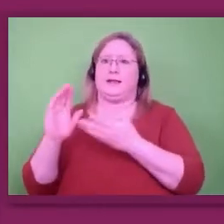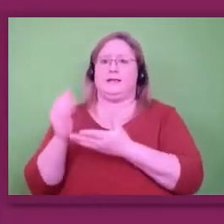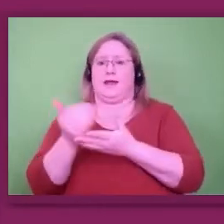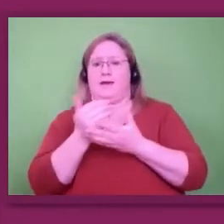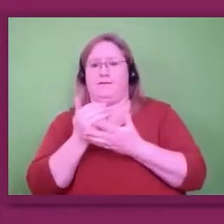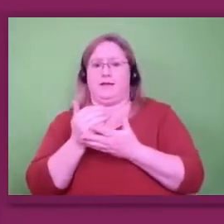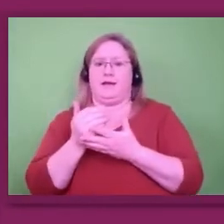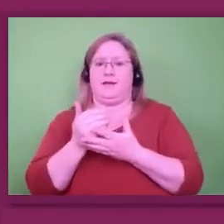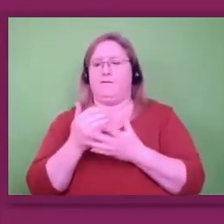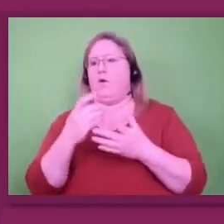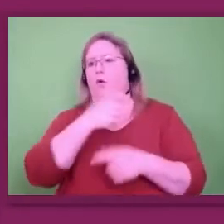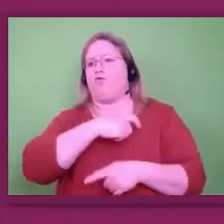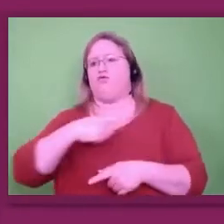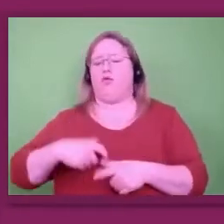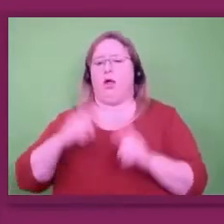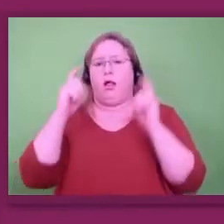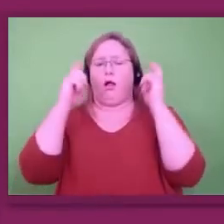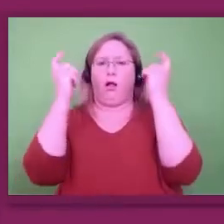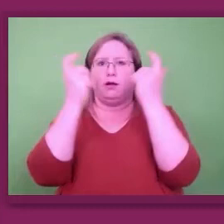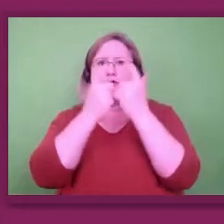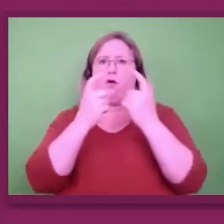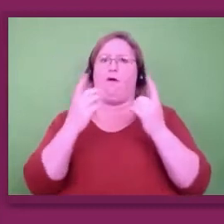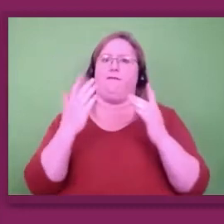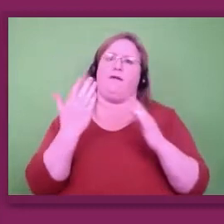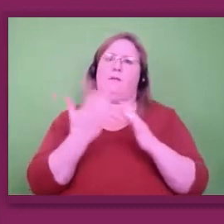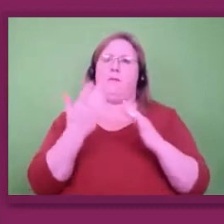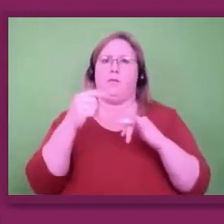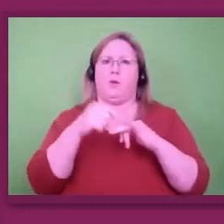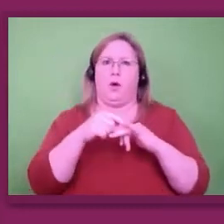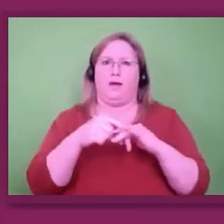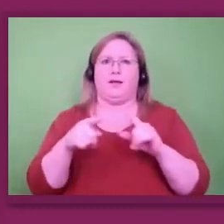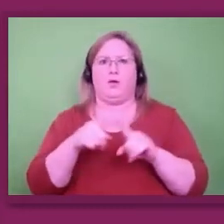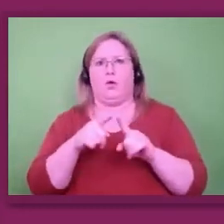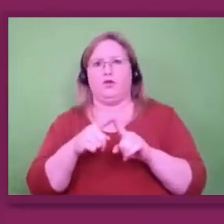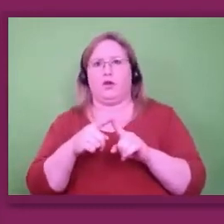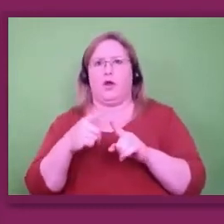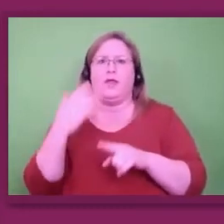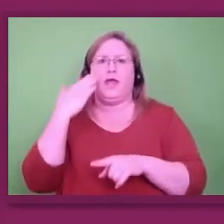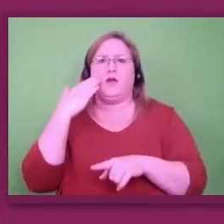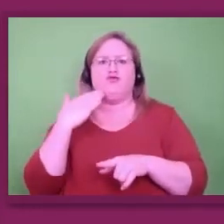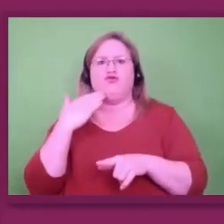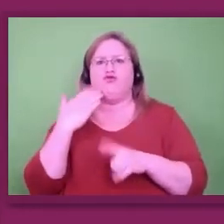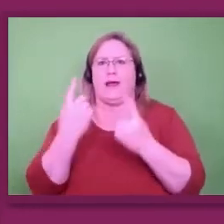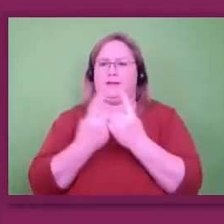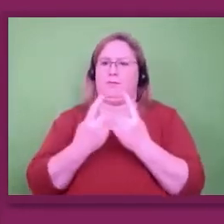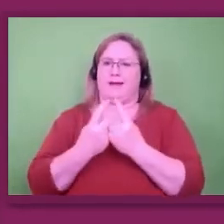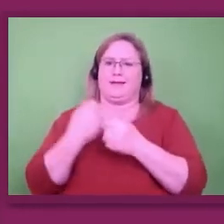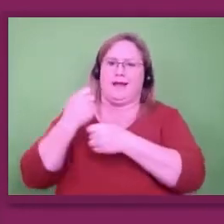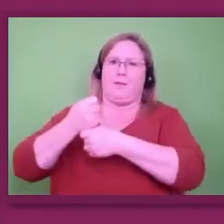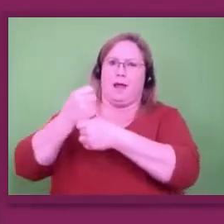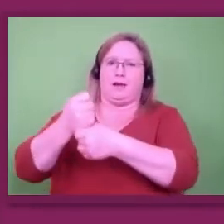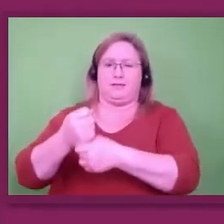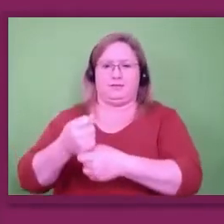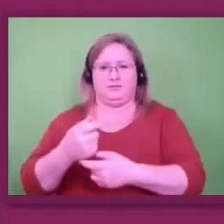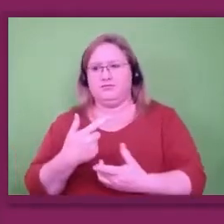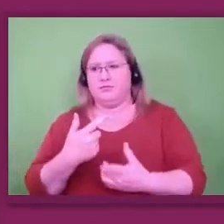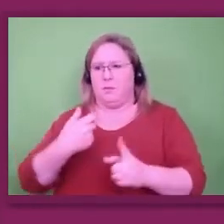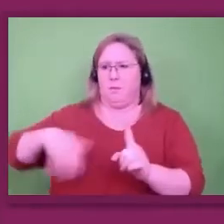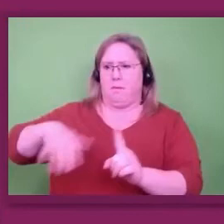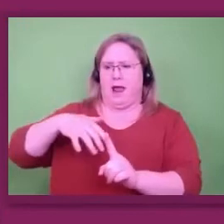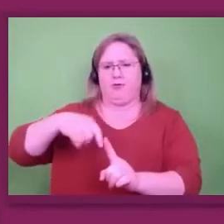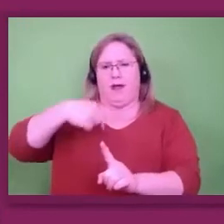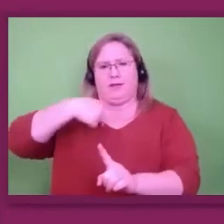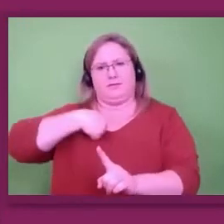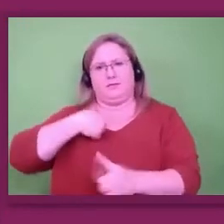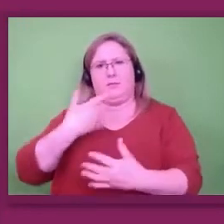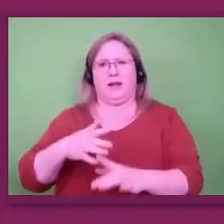for the Race Matters campaign. And just to give you a little bit of background about me, I've been a midwife for about 16 years, but